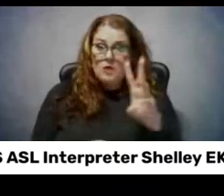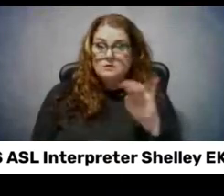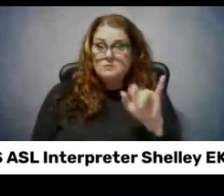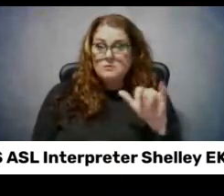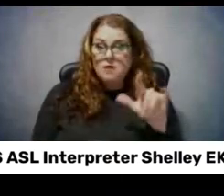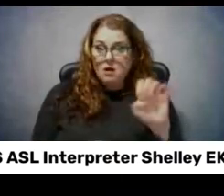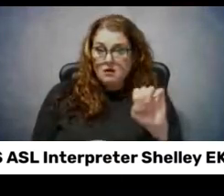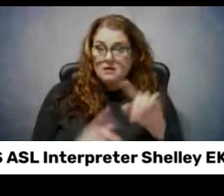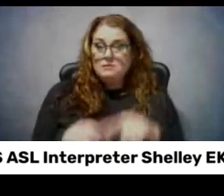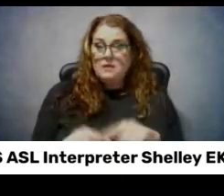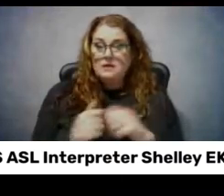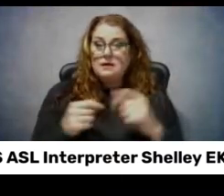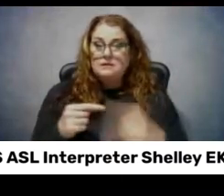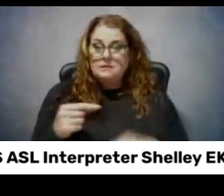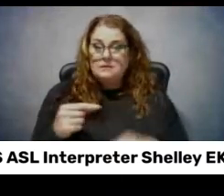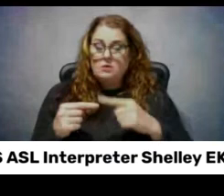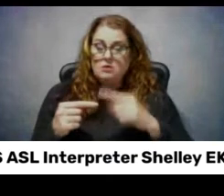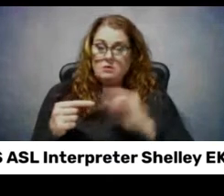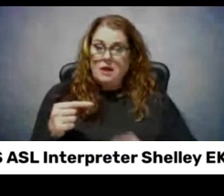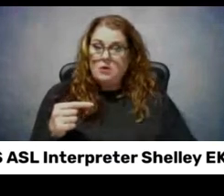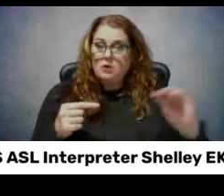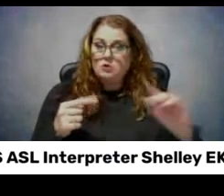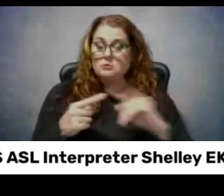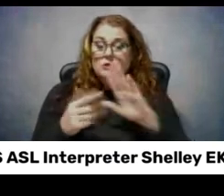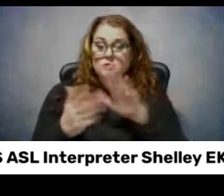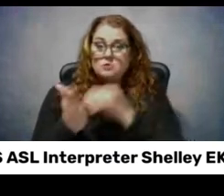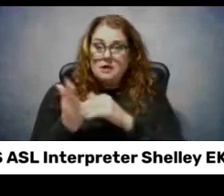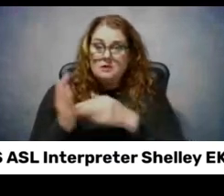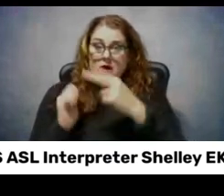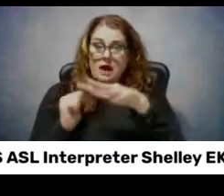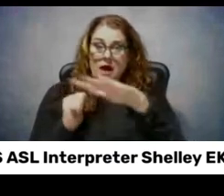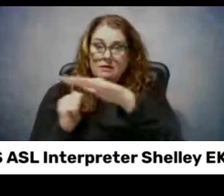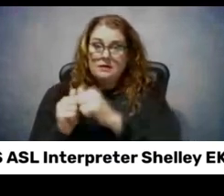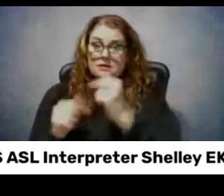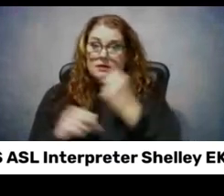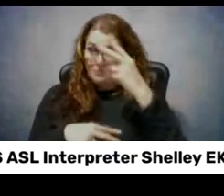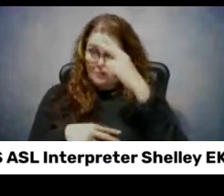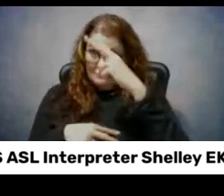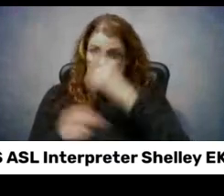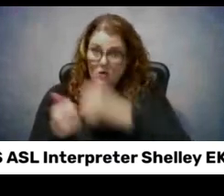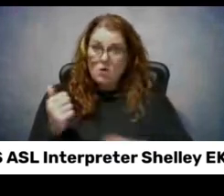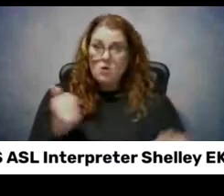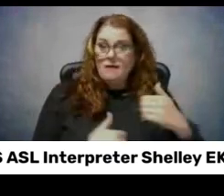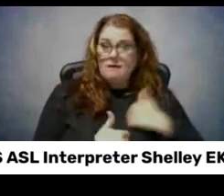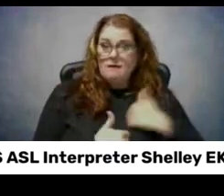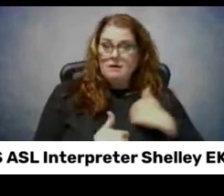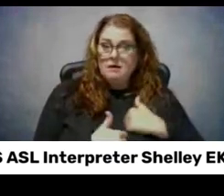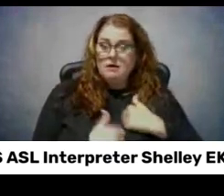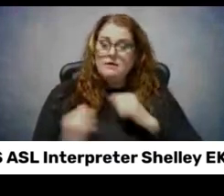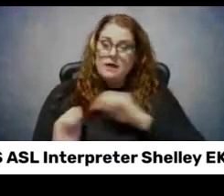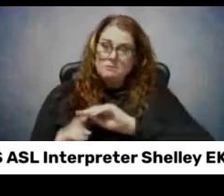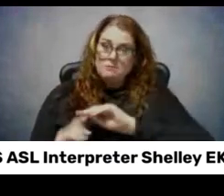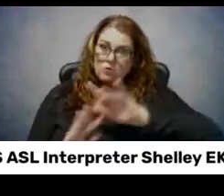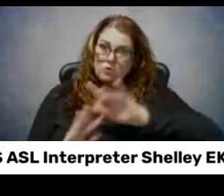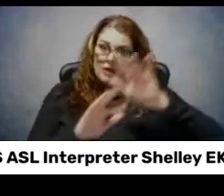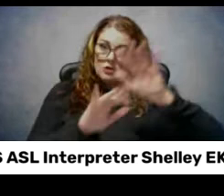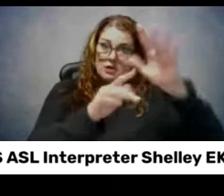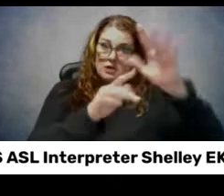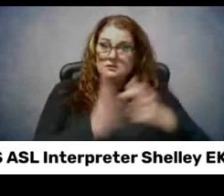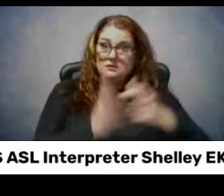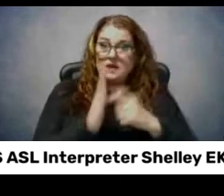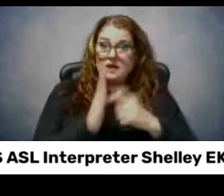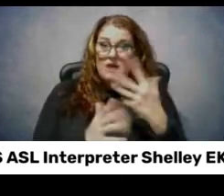on a cyclical migration pattern between the central highlands of Mexico and Canada. That annual migration takes 5